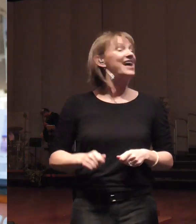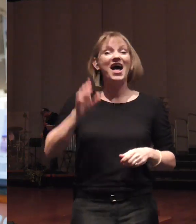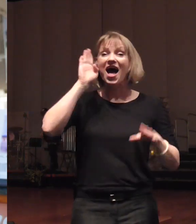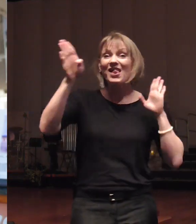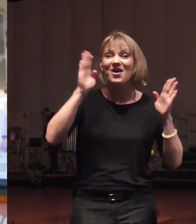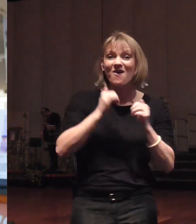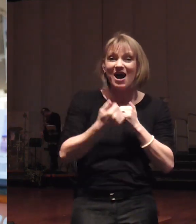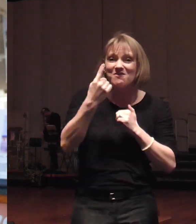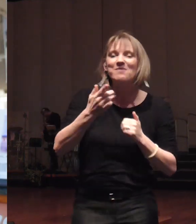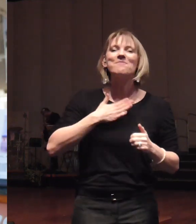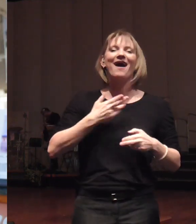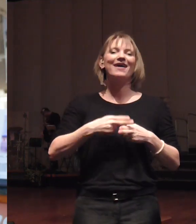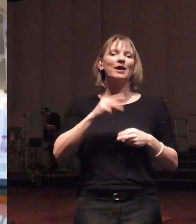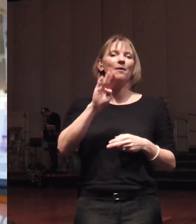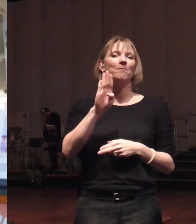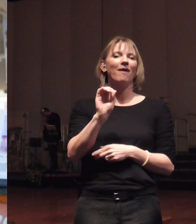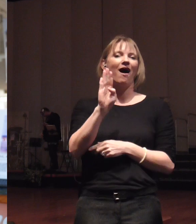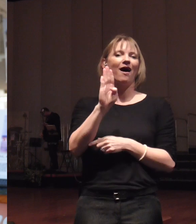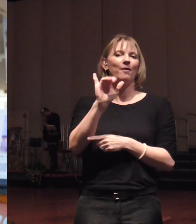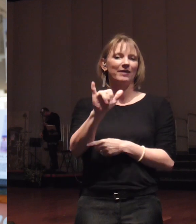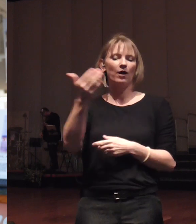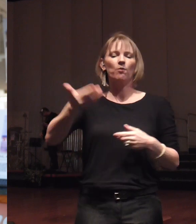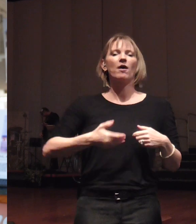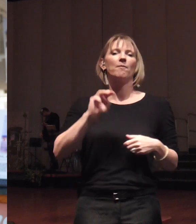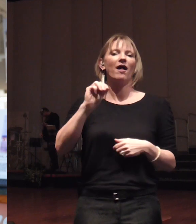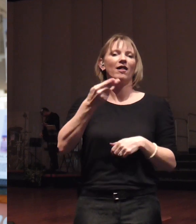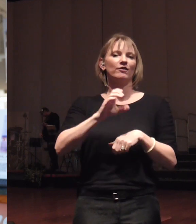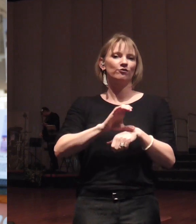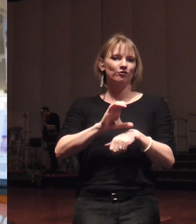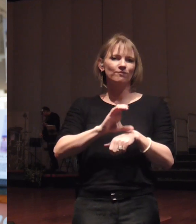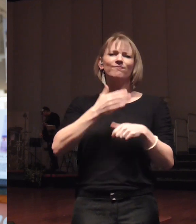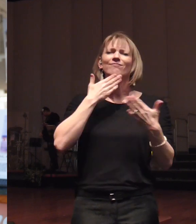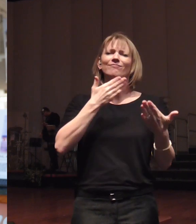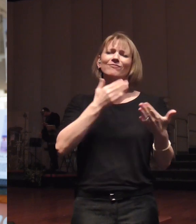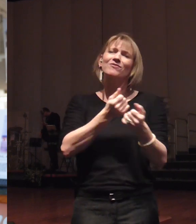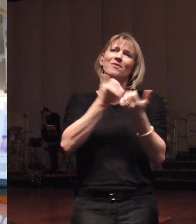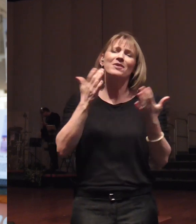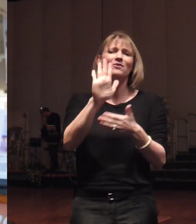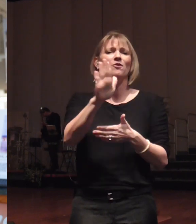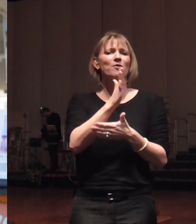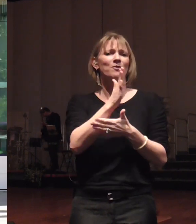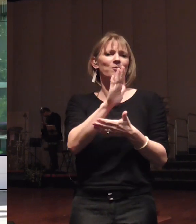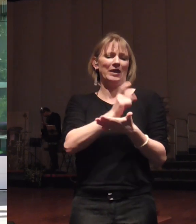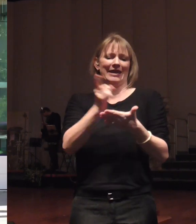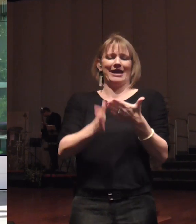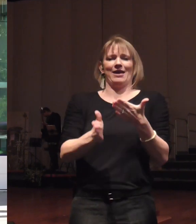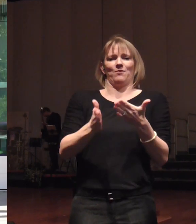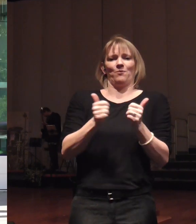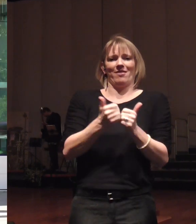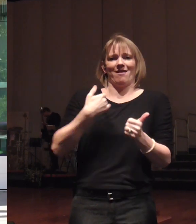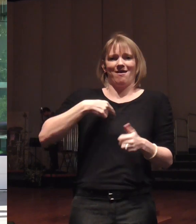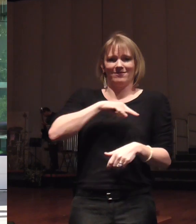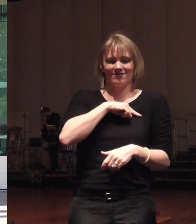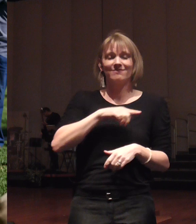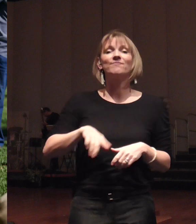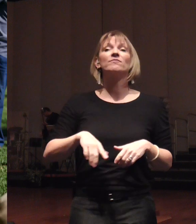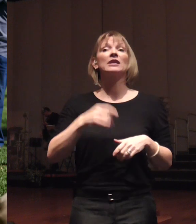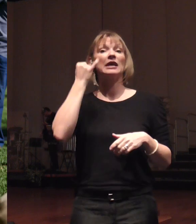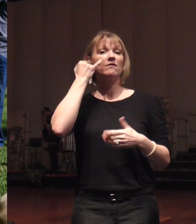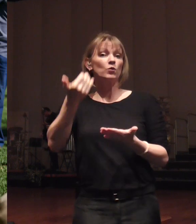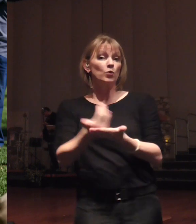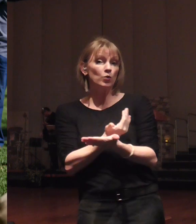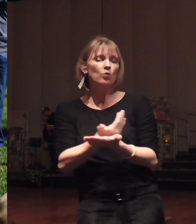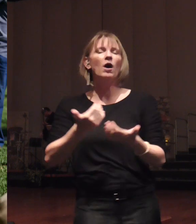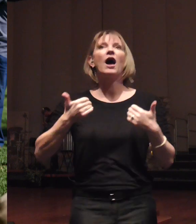Hey everybody, my name is Bobby. Welcome to Mile High Church, and thank you so much for spending part of your weekend with us. And if you're new, we want you to know that we